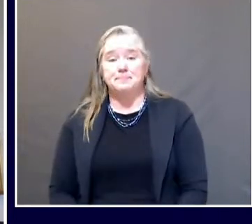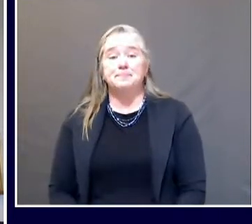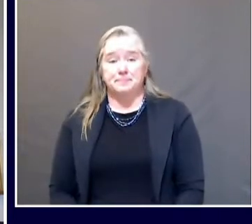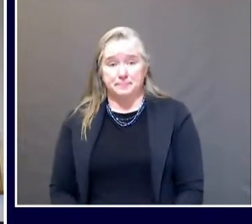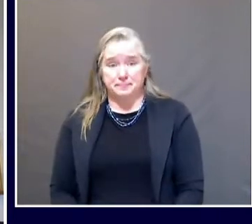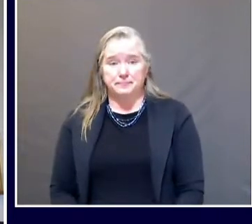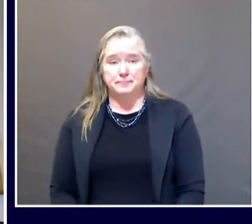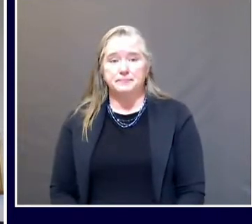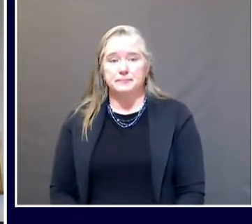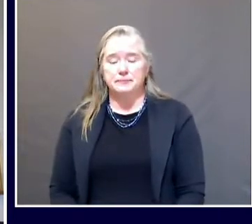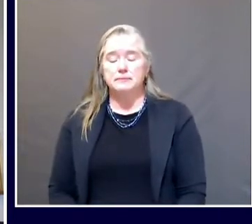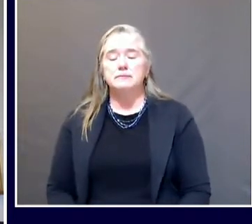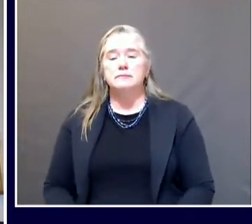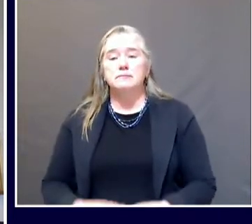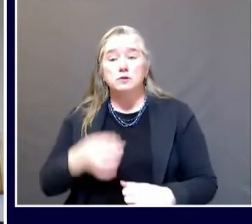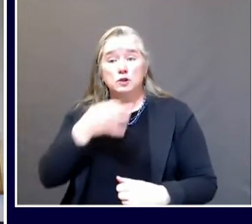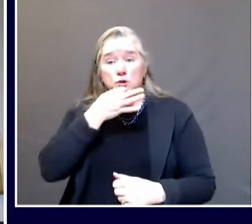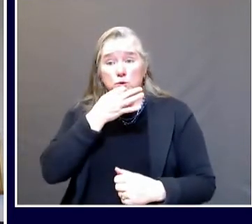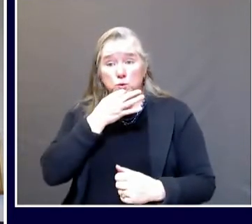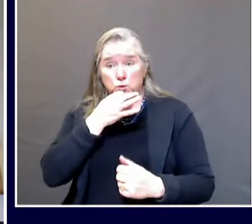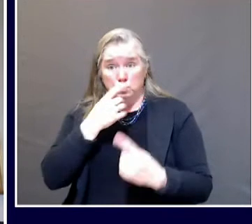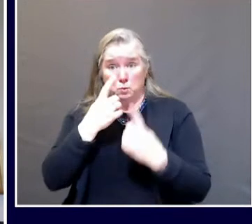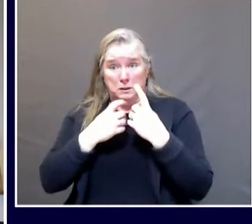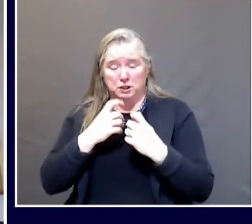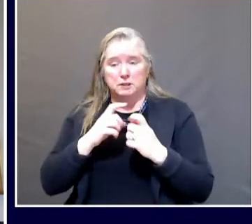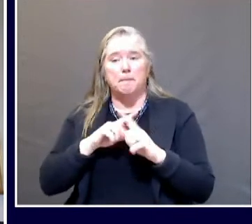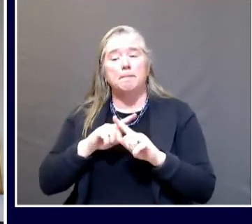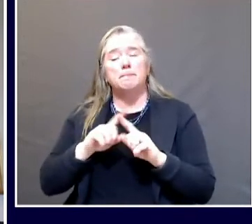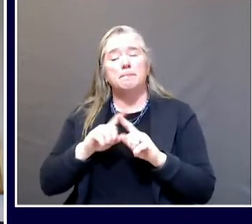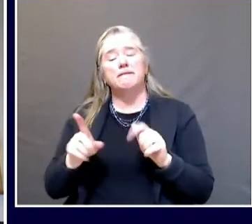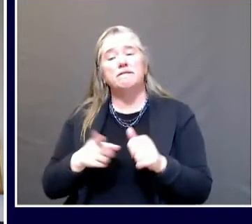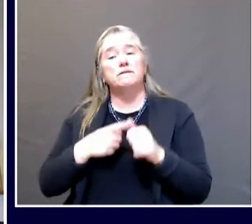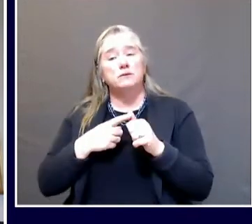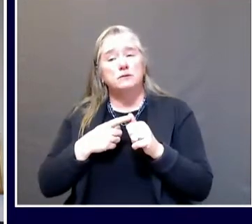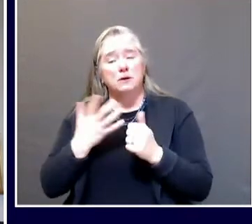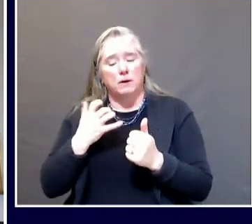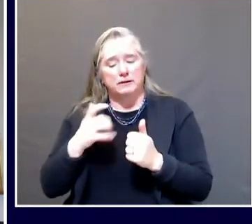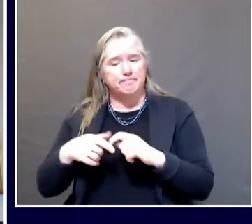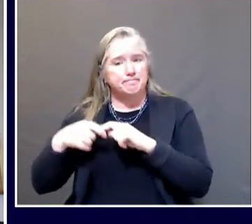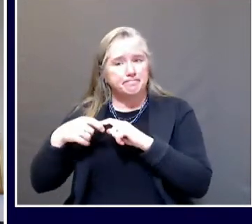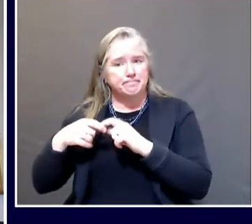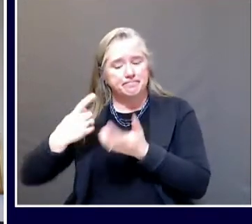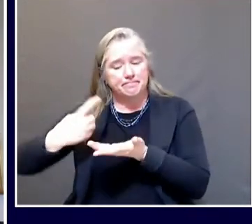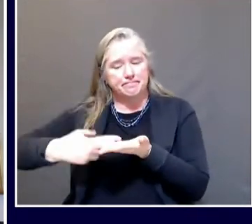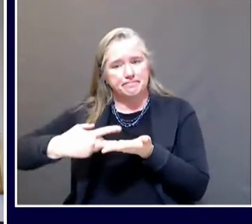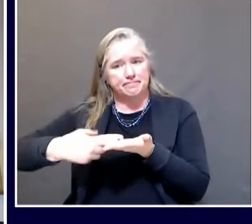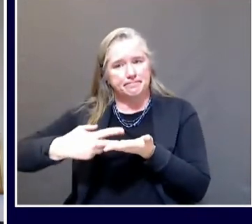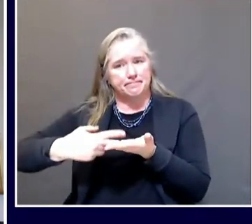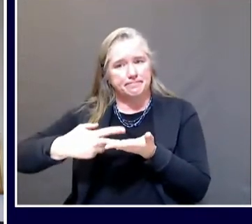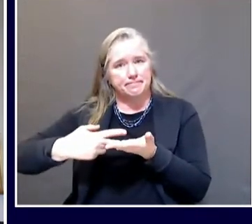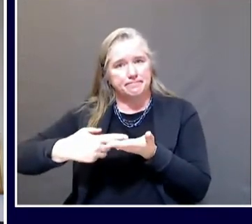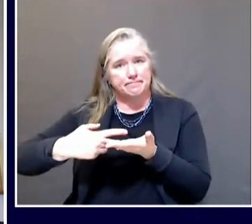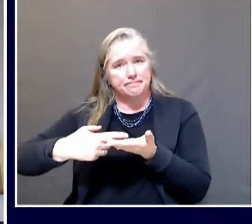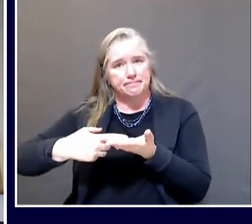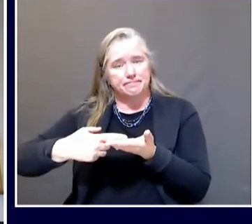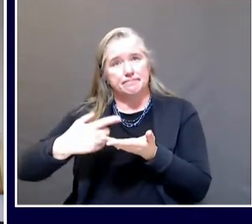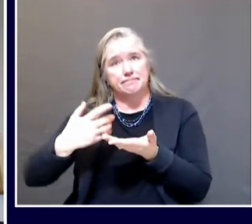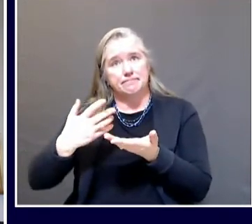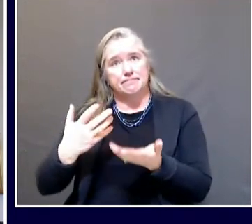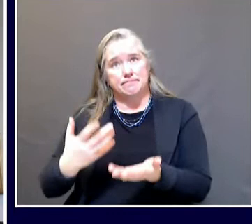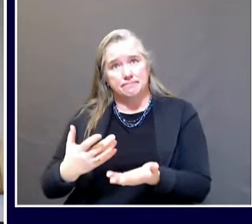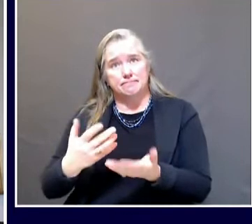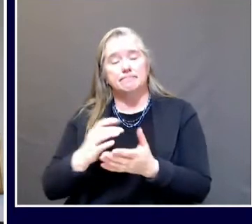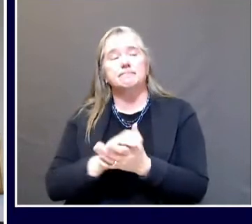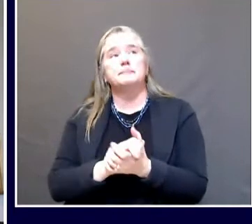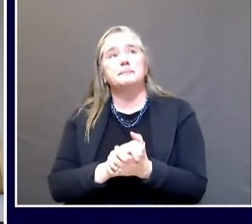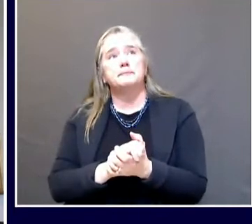Before we turn to questions today, I'd like to take a moment to discuss where we stand